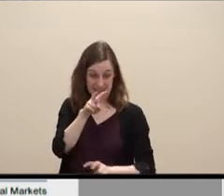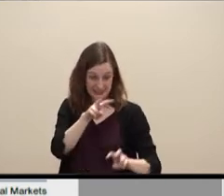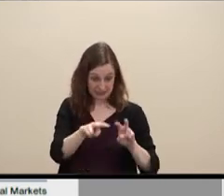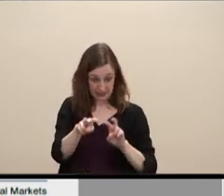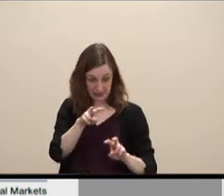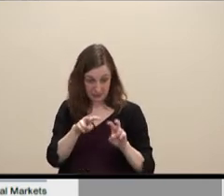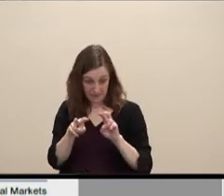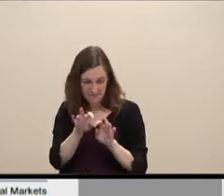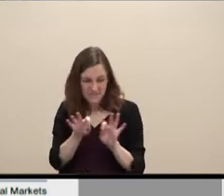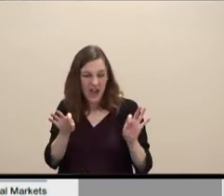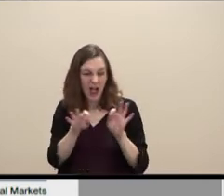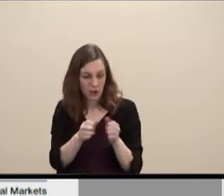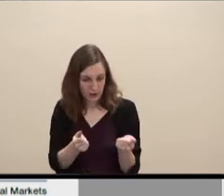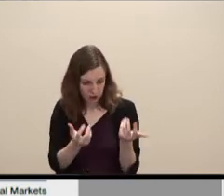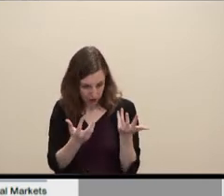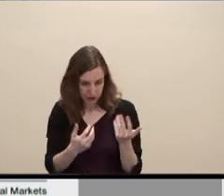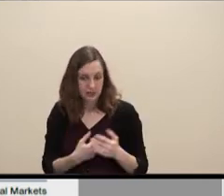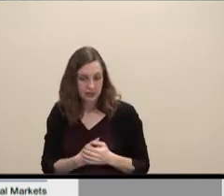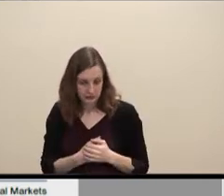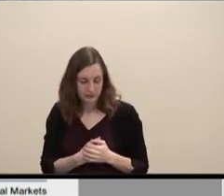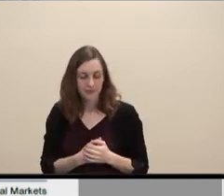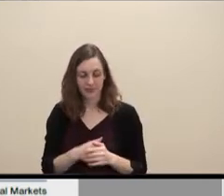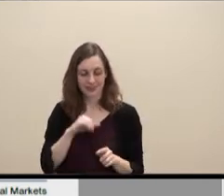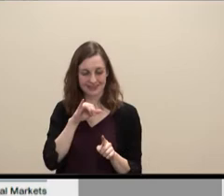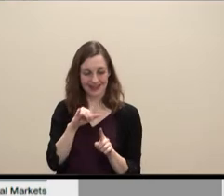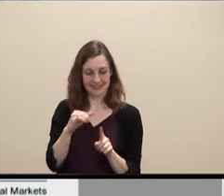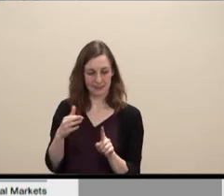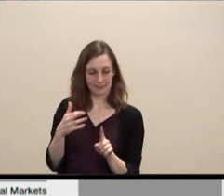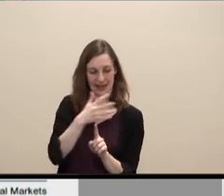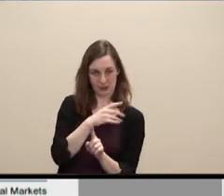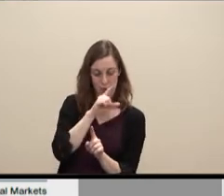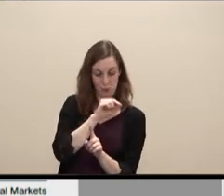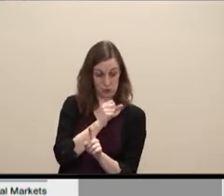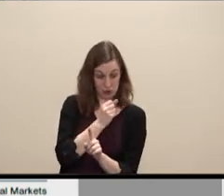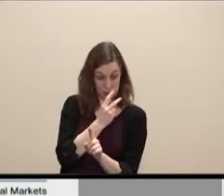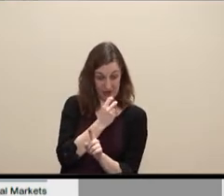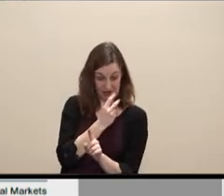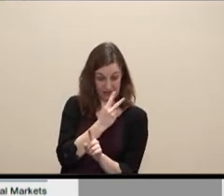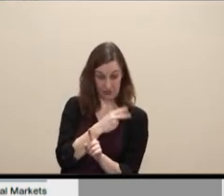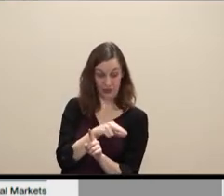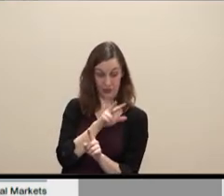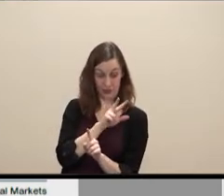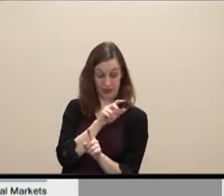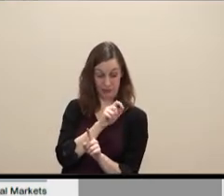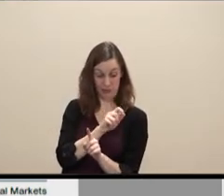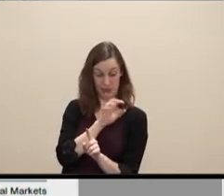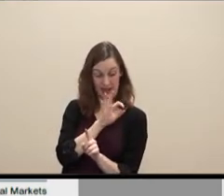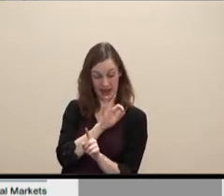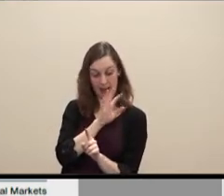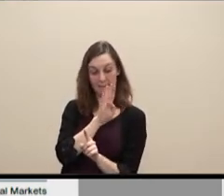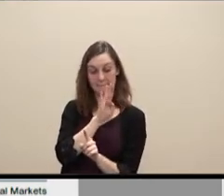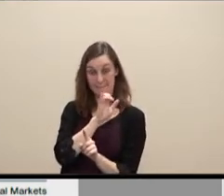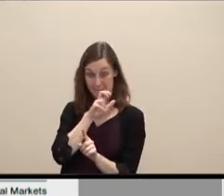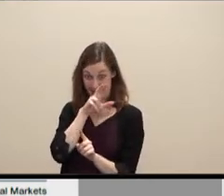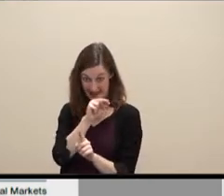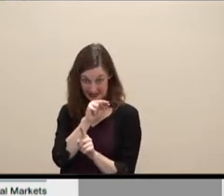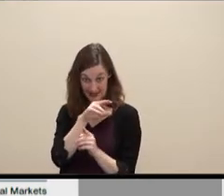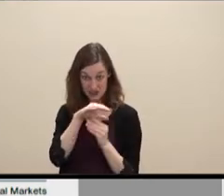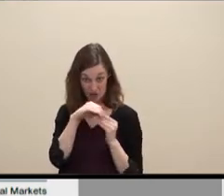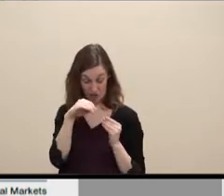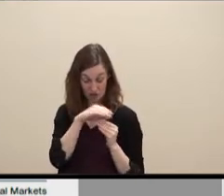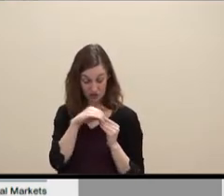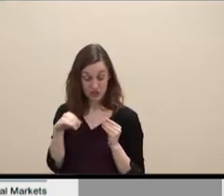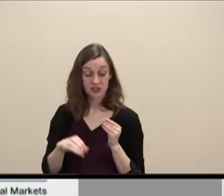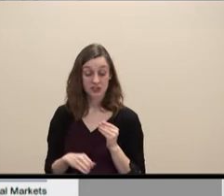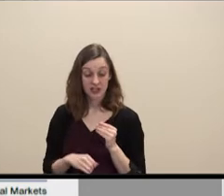the 2012 fiscal year, in 2012, the district's tax base was $3.9 billion. In the